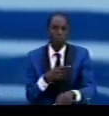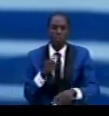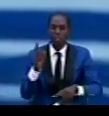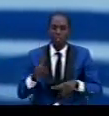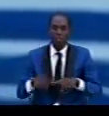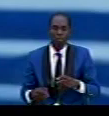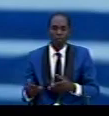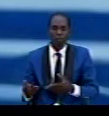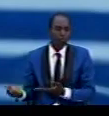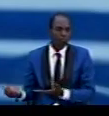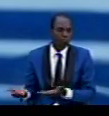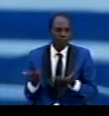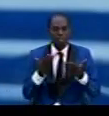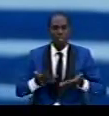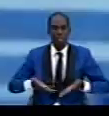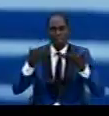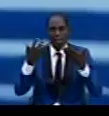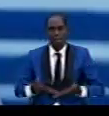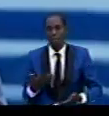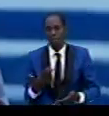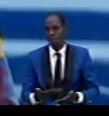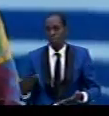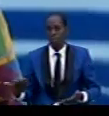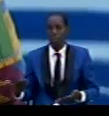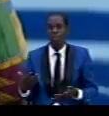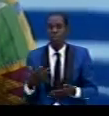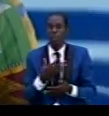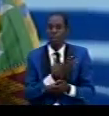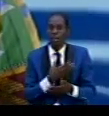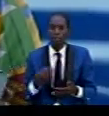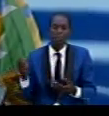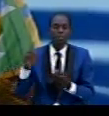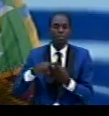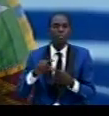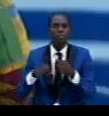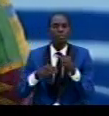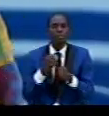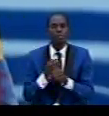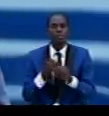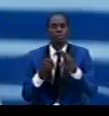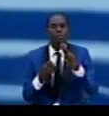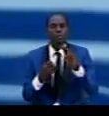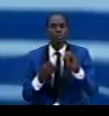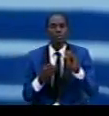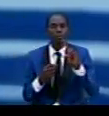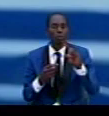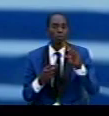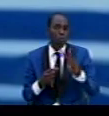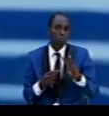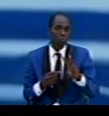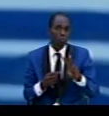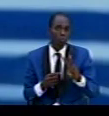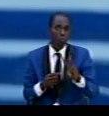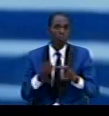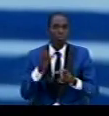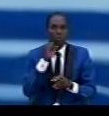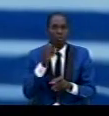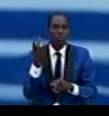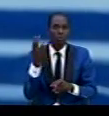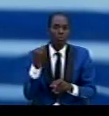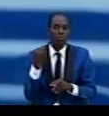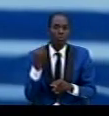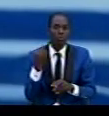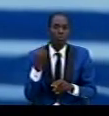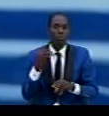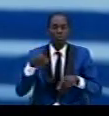weight. So the pain grew worse in 2012 after I had a major surgery. So I was subjected to physiotherapy, and